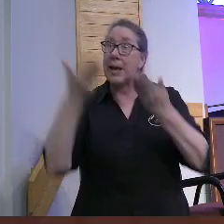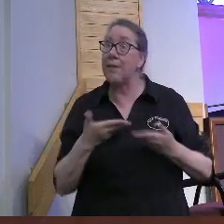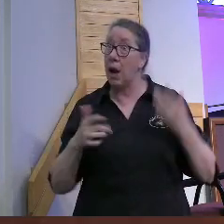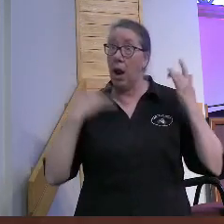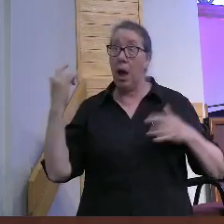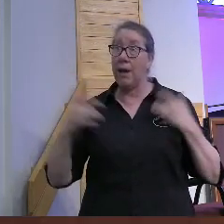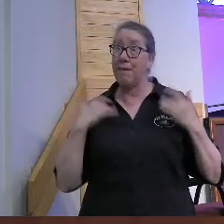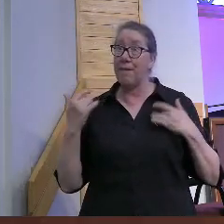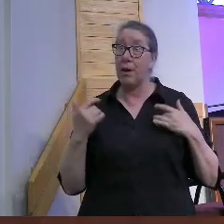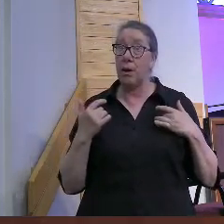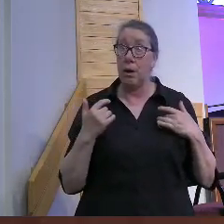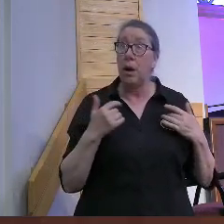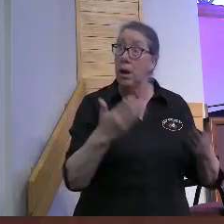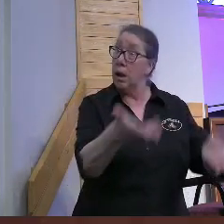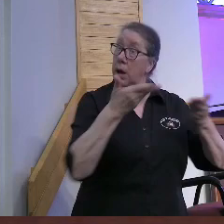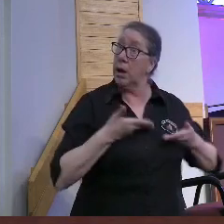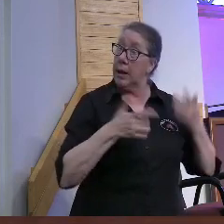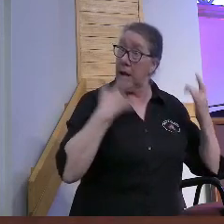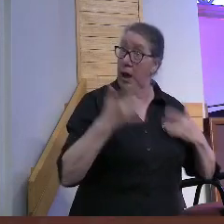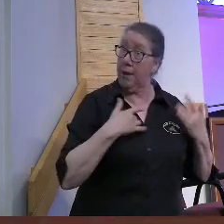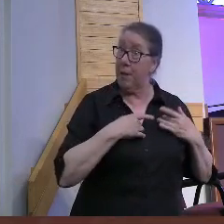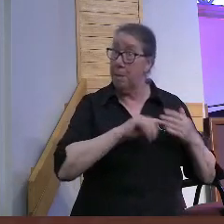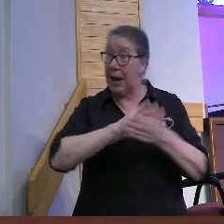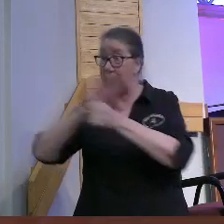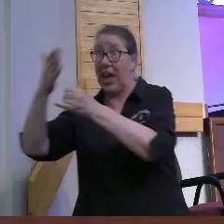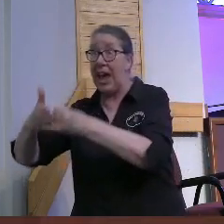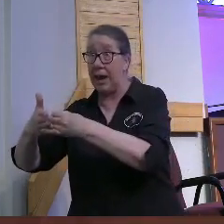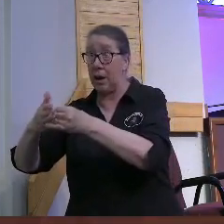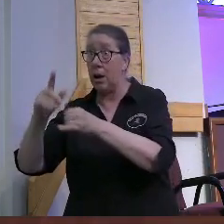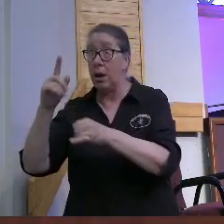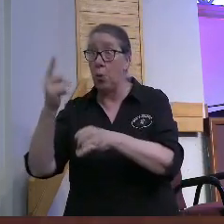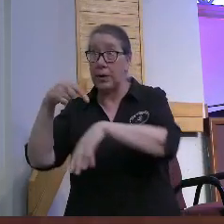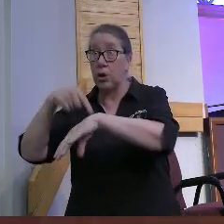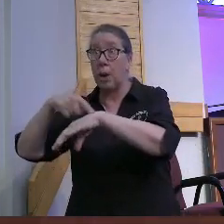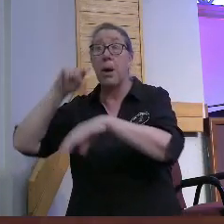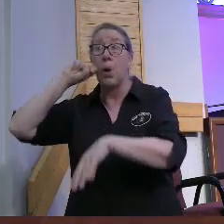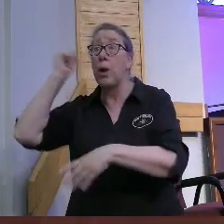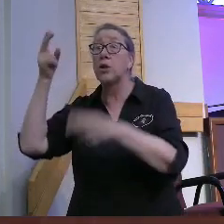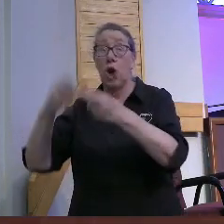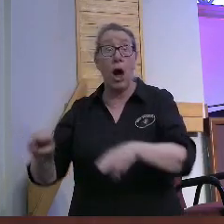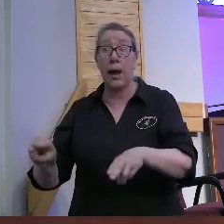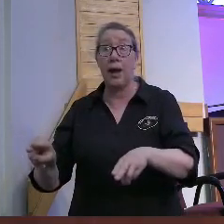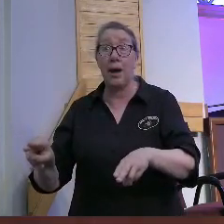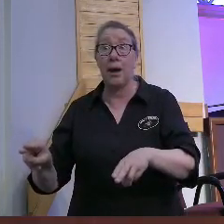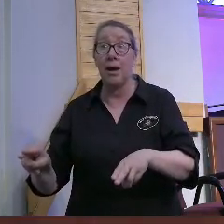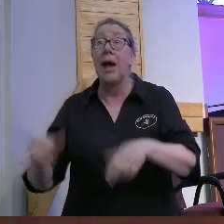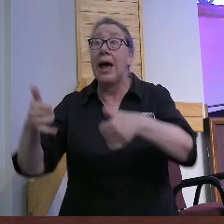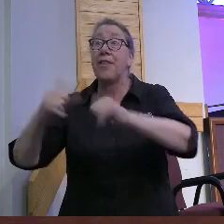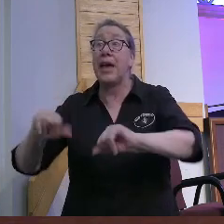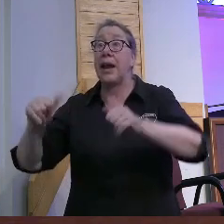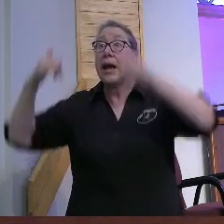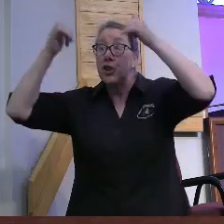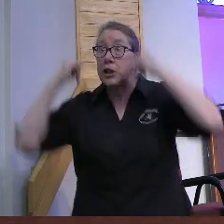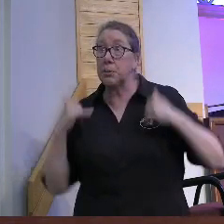an appointment with death. It is appointed to man once to die, and then cometh the judgment. Paul said it like this in Romans 8, for